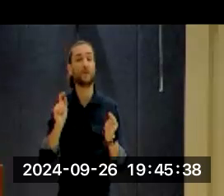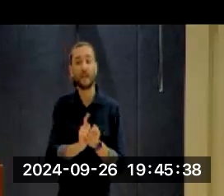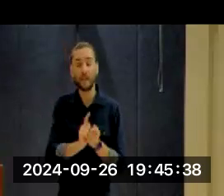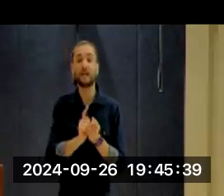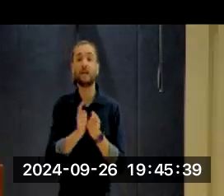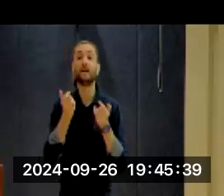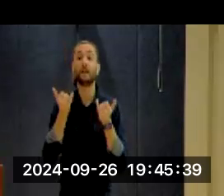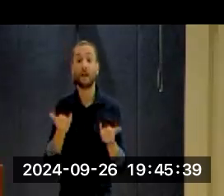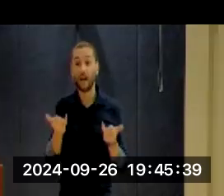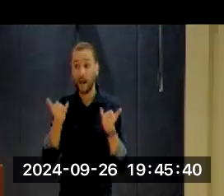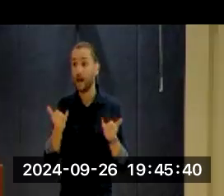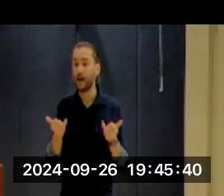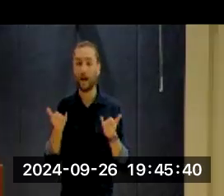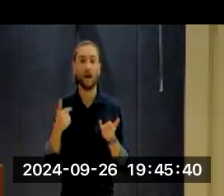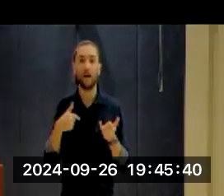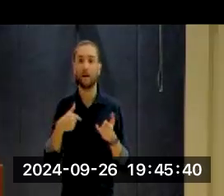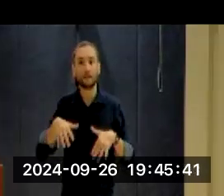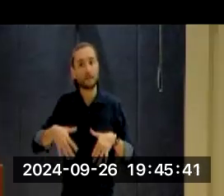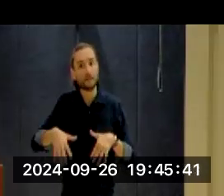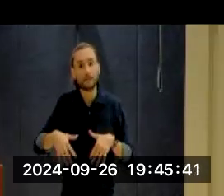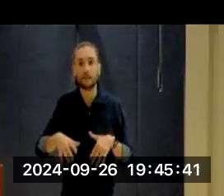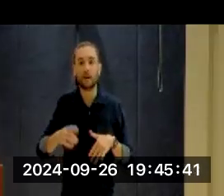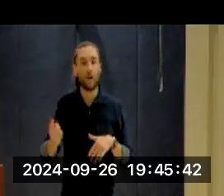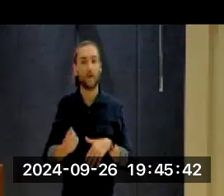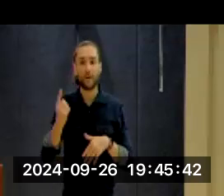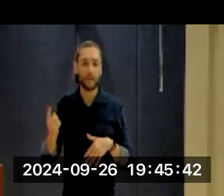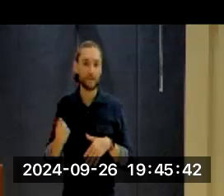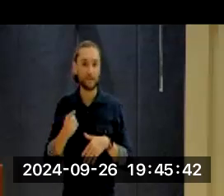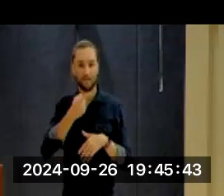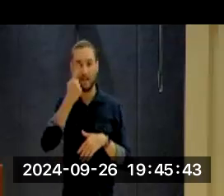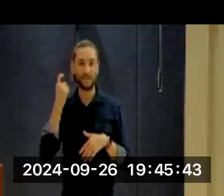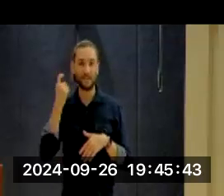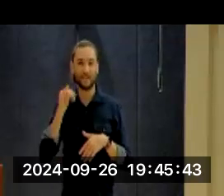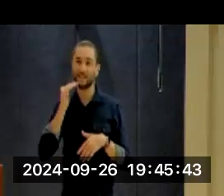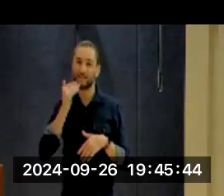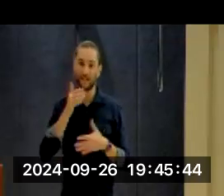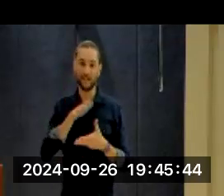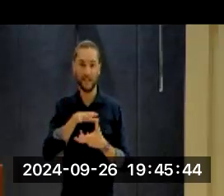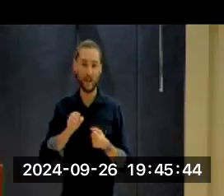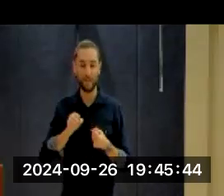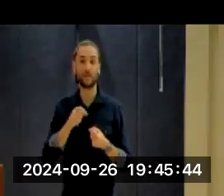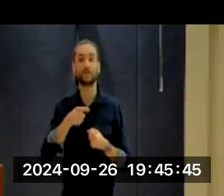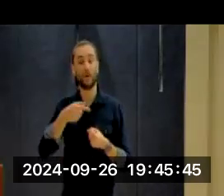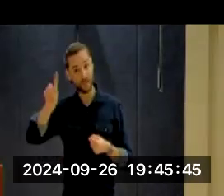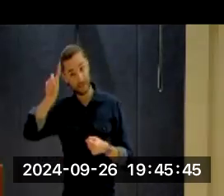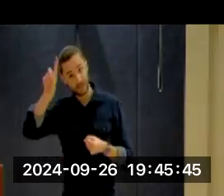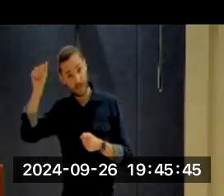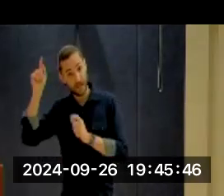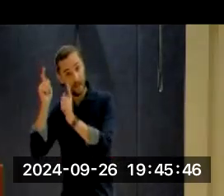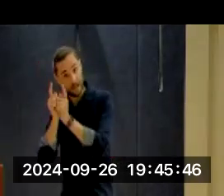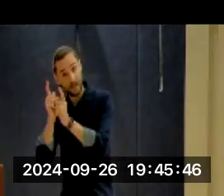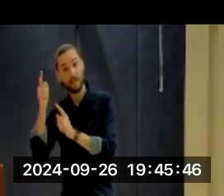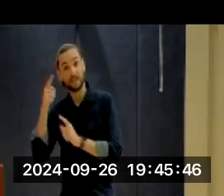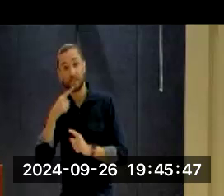Now I cannot breathe every minute because of the severe damage that he's done. I've gone to the DA. They say it's a